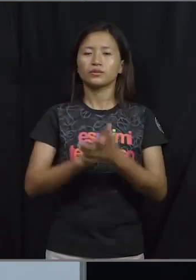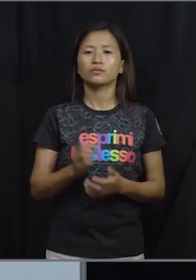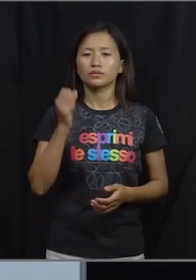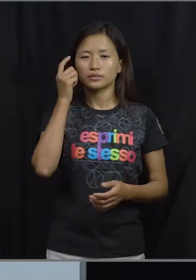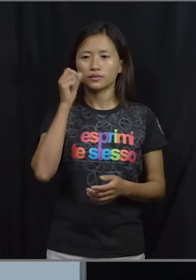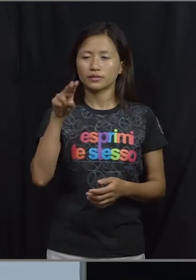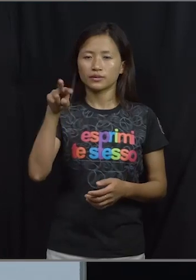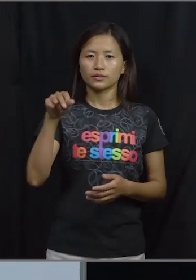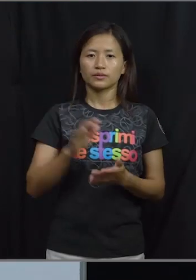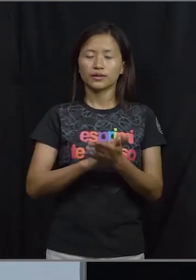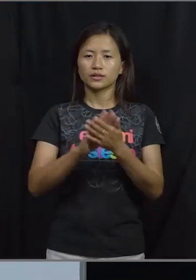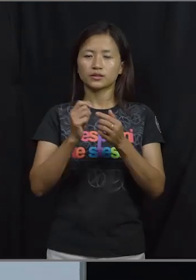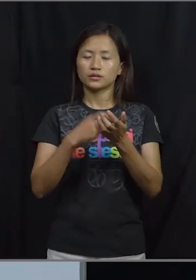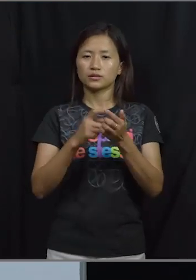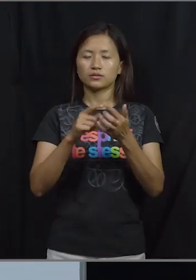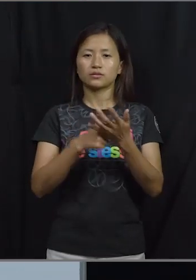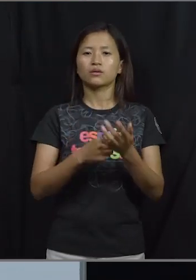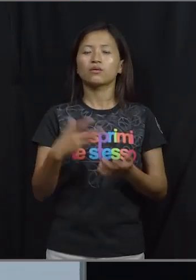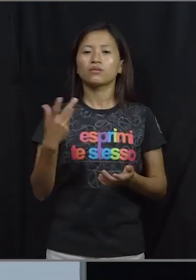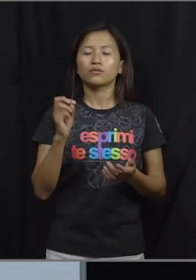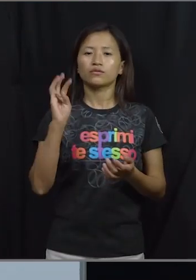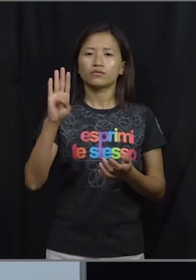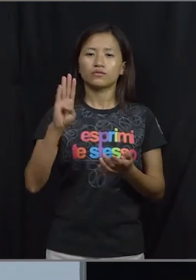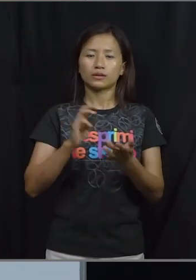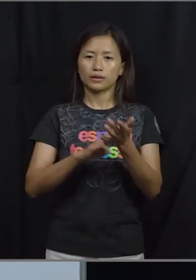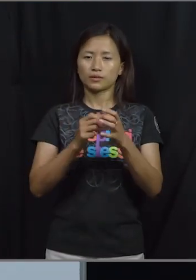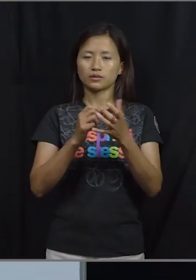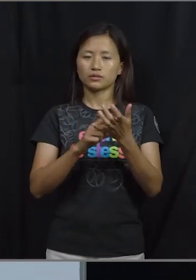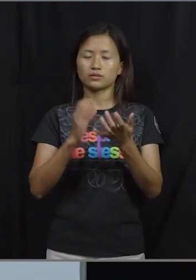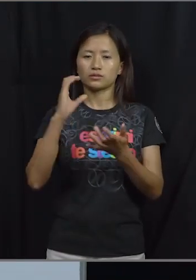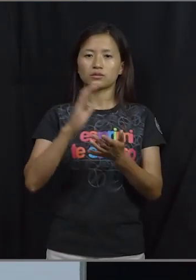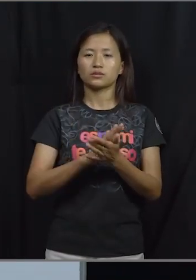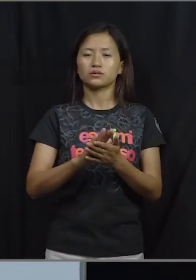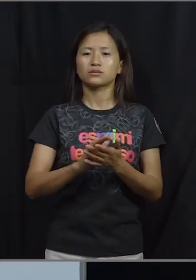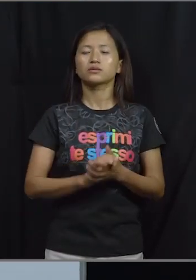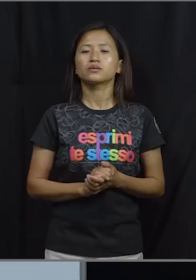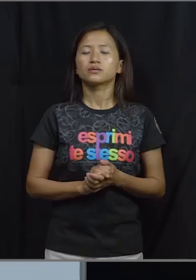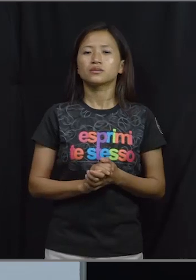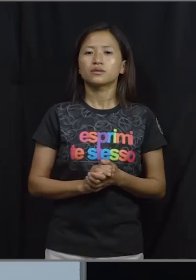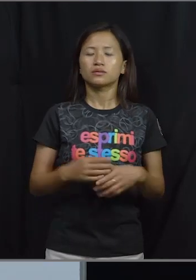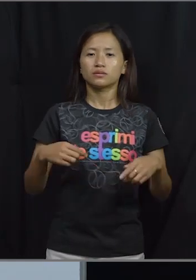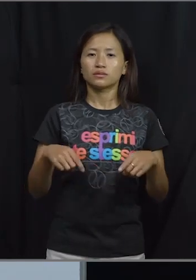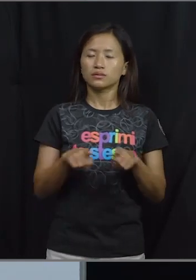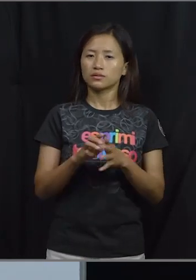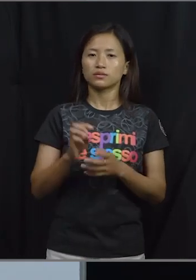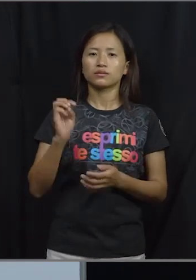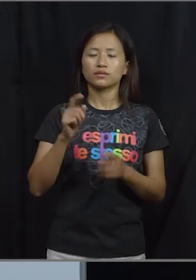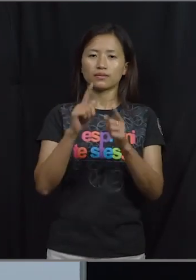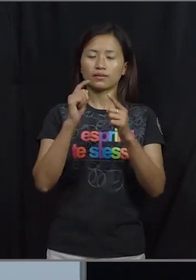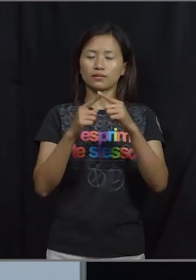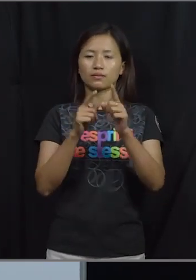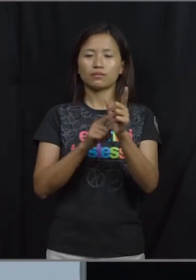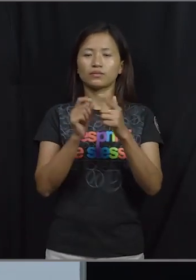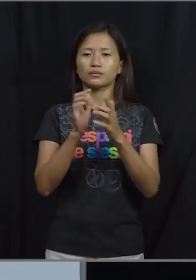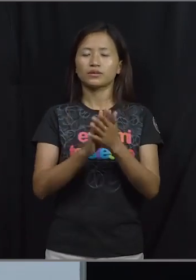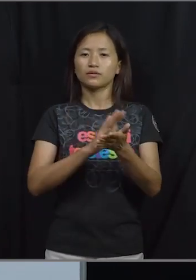the meaning of hereditary, what are the four mechanisms of hereditary, and then types of hereditary we